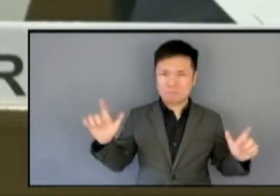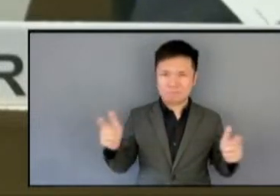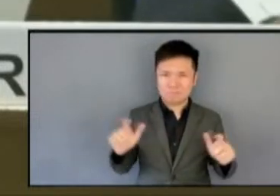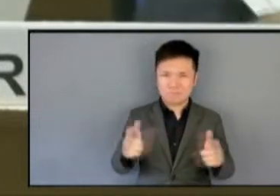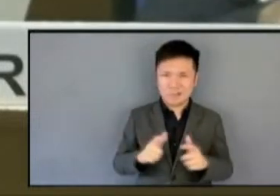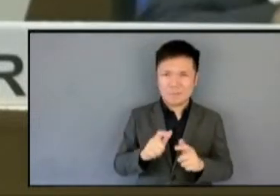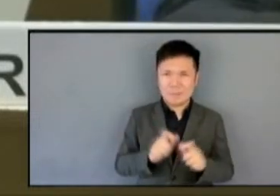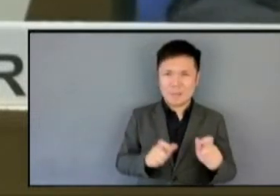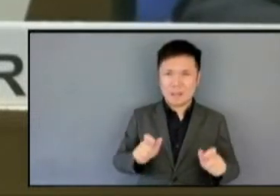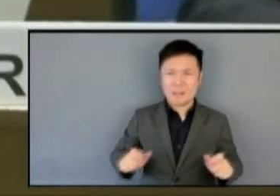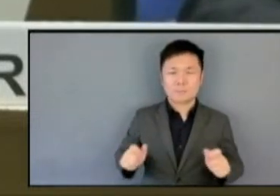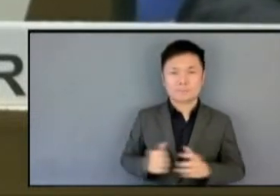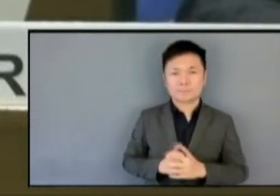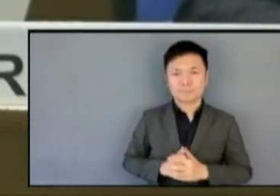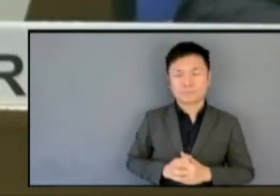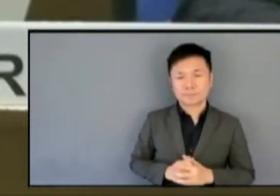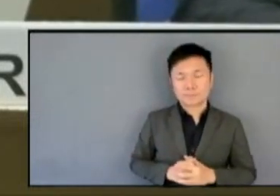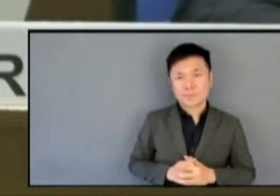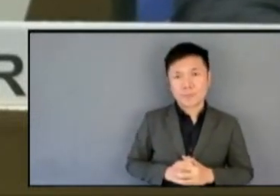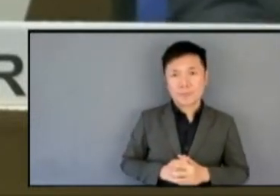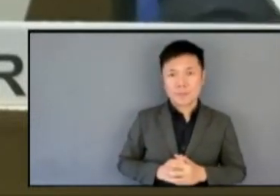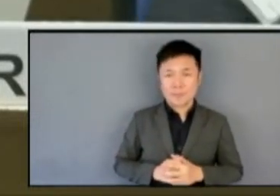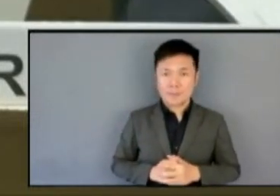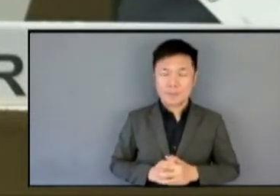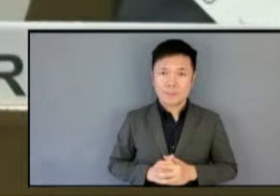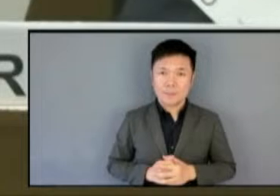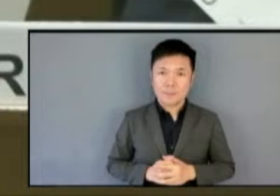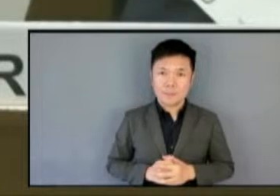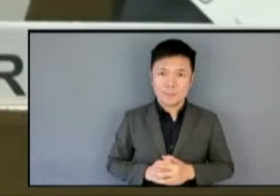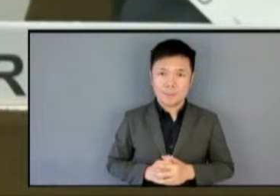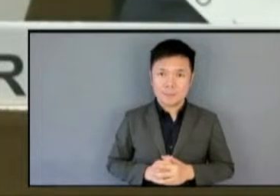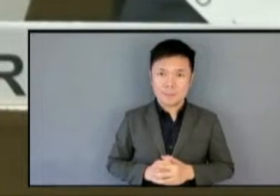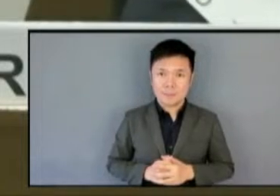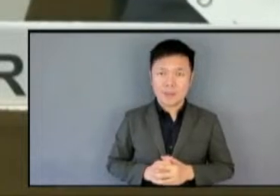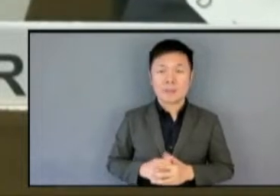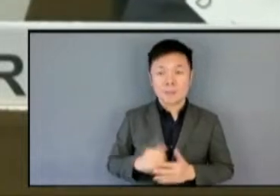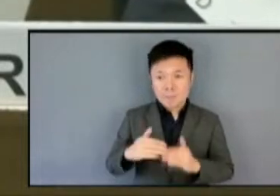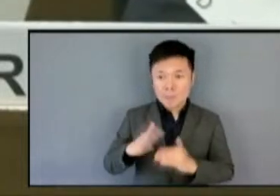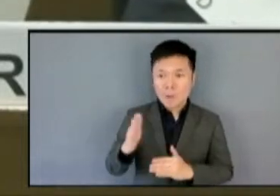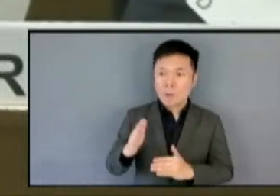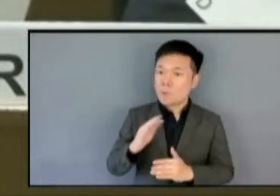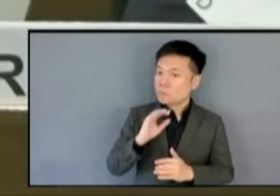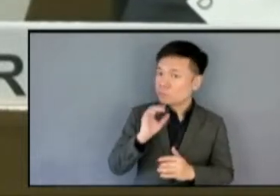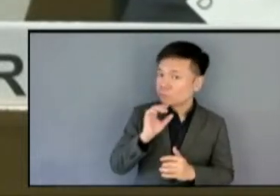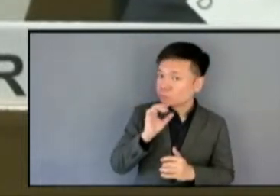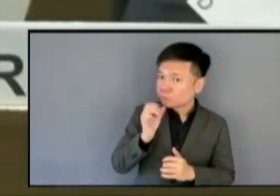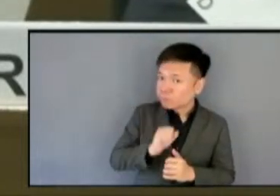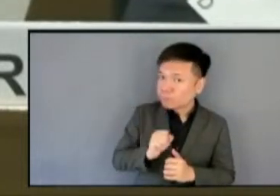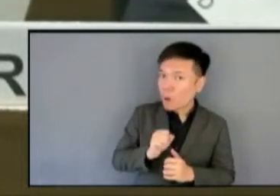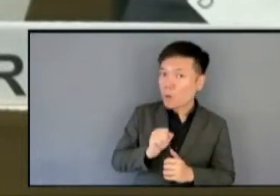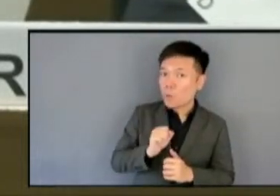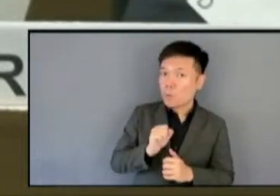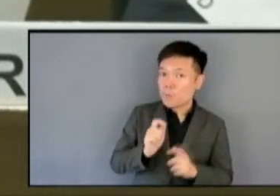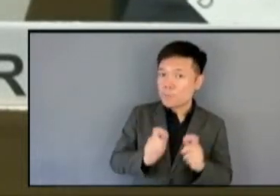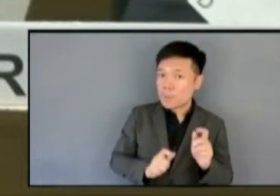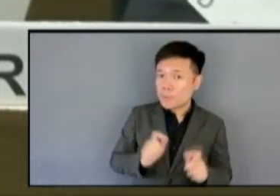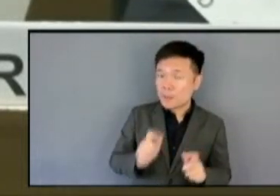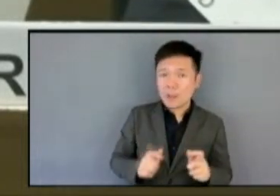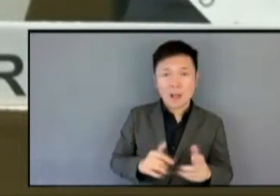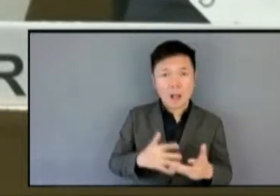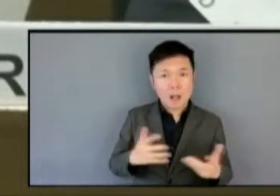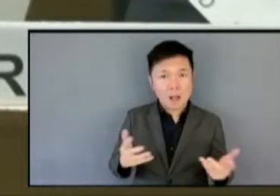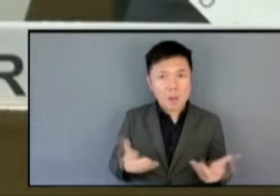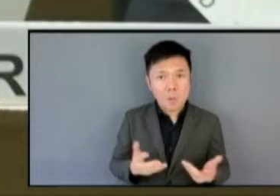Parents are being along in their older age. Previous agro-based employment changed to new